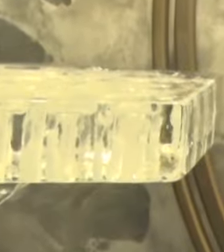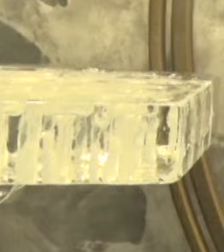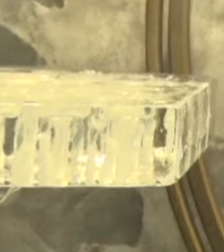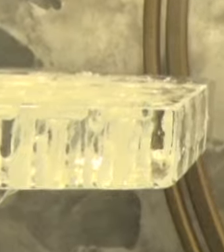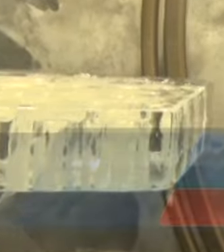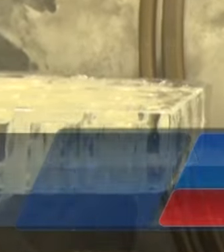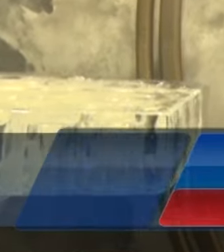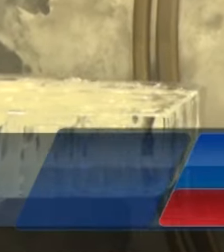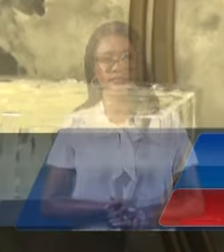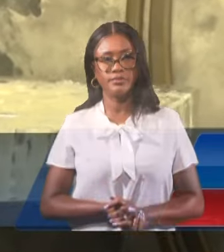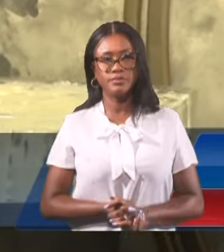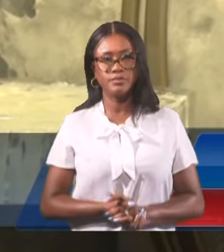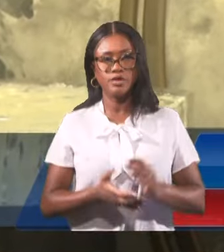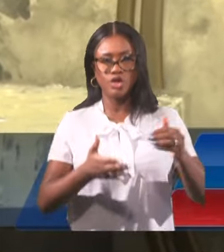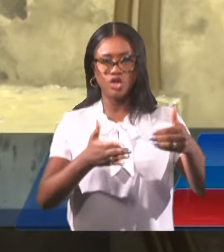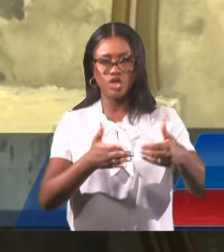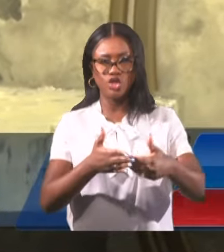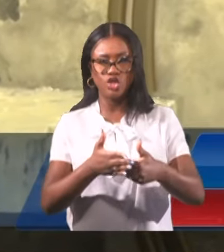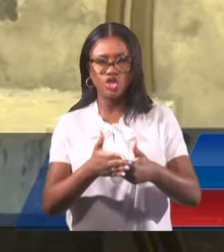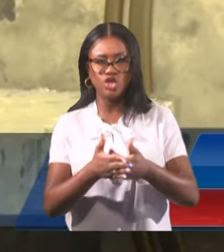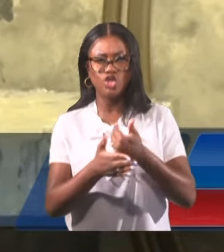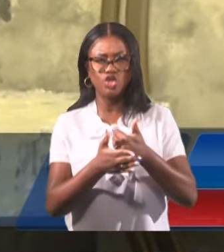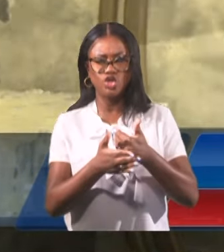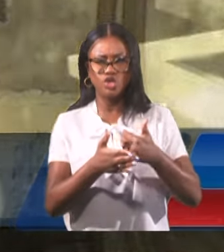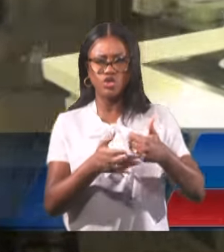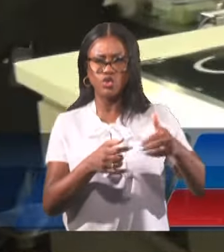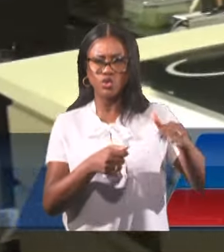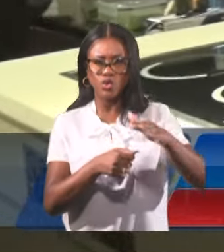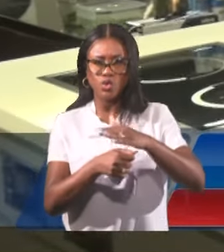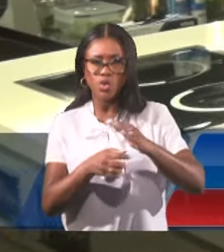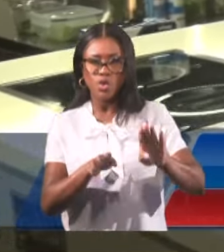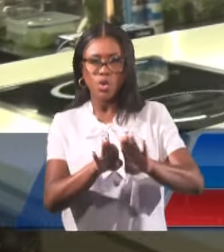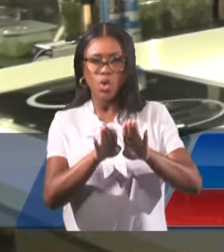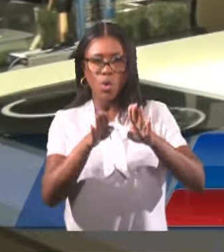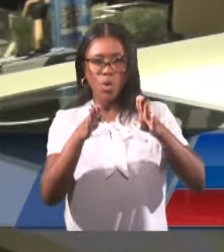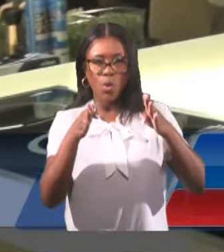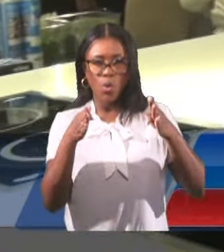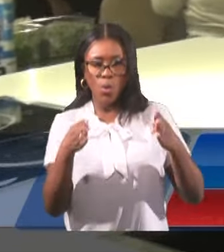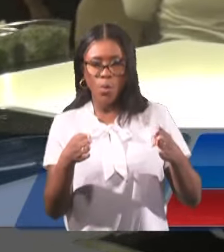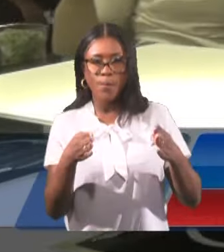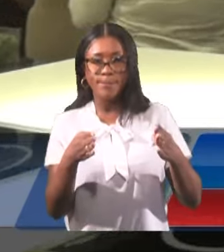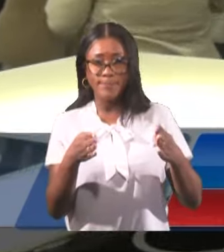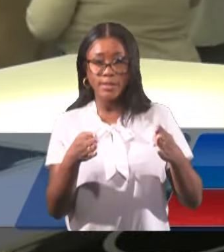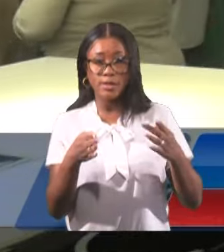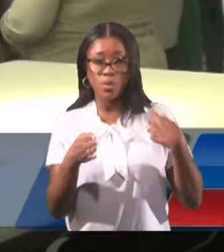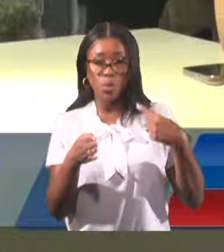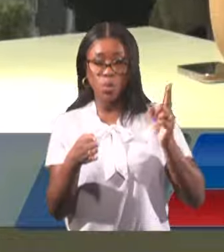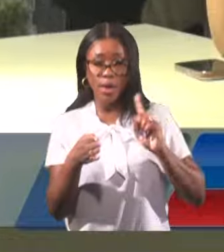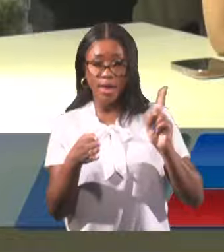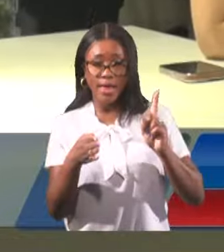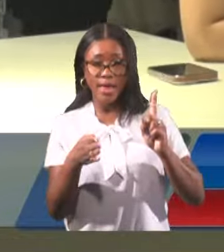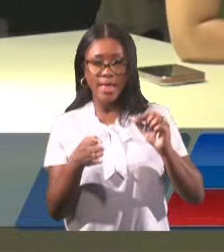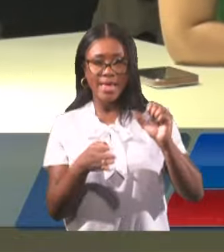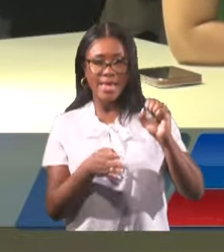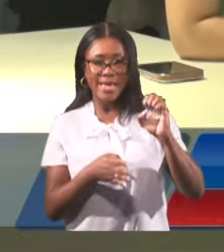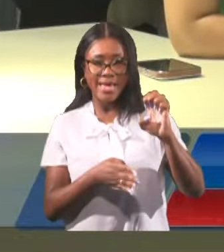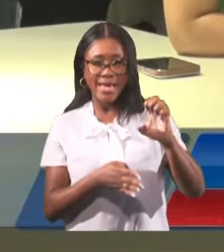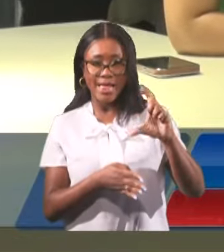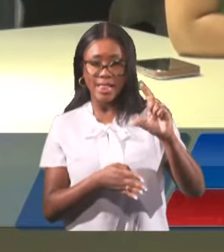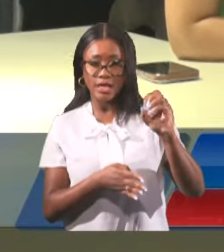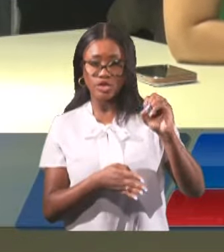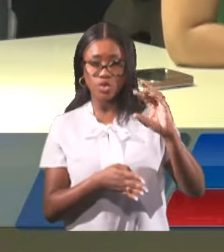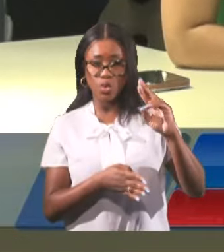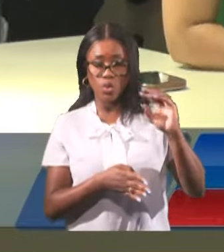The Forge. It's a new state-of-the-art culinary space that's been opened by Advanced Commercial Equipment in El Socorro South. And according to its